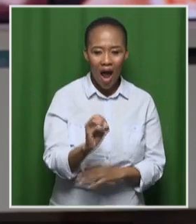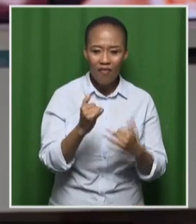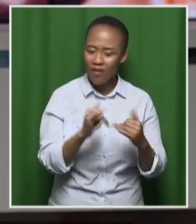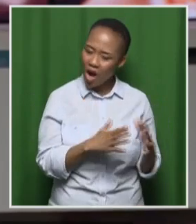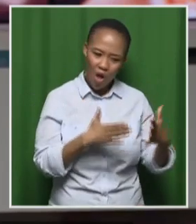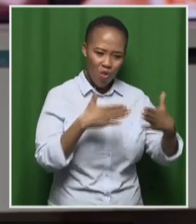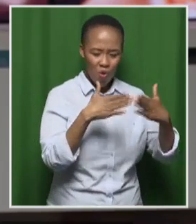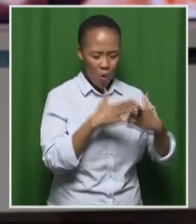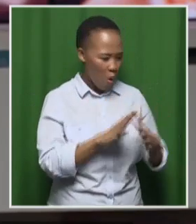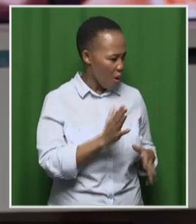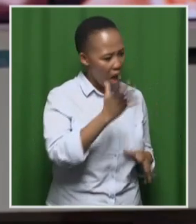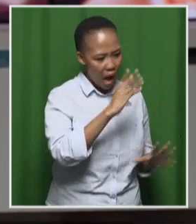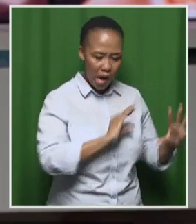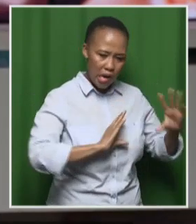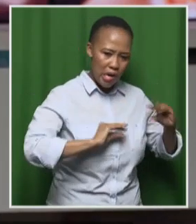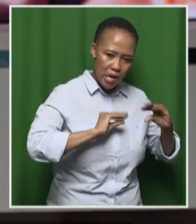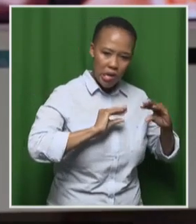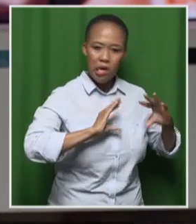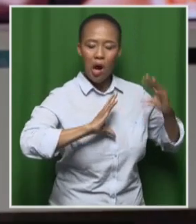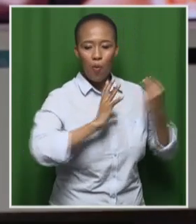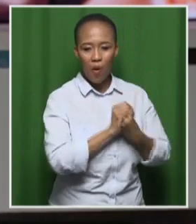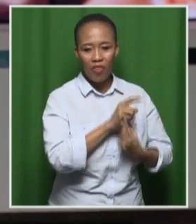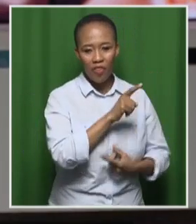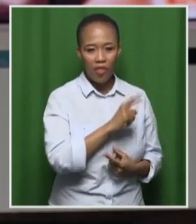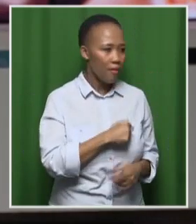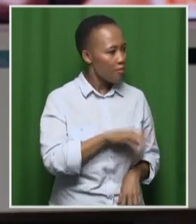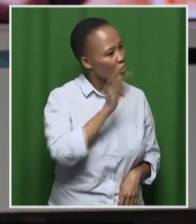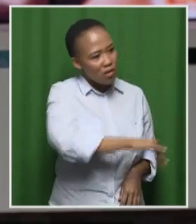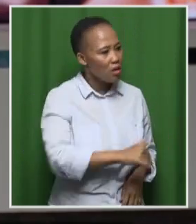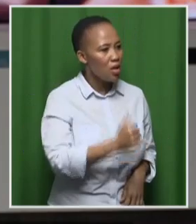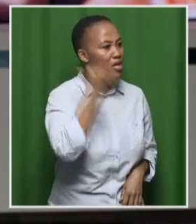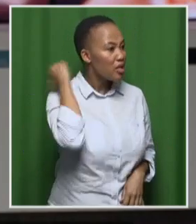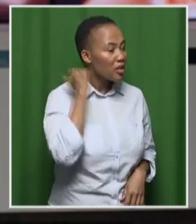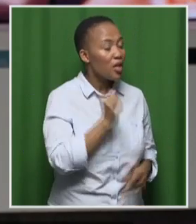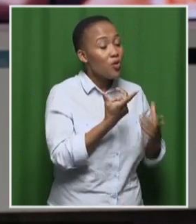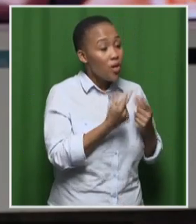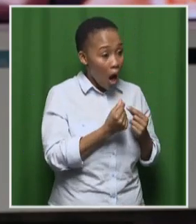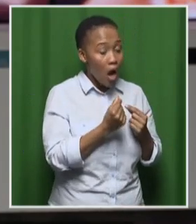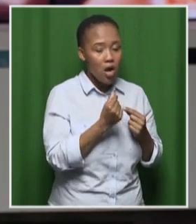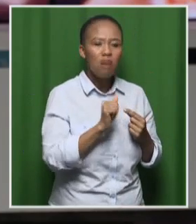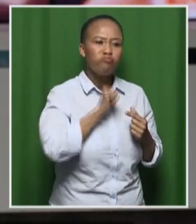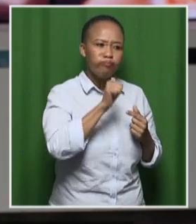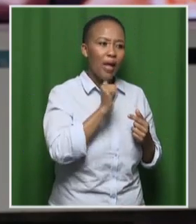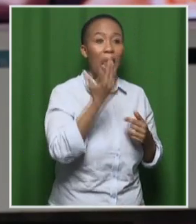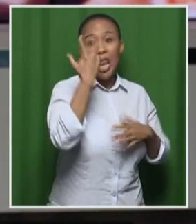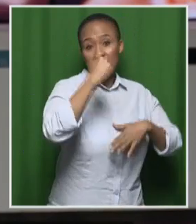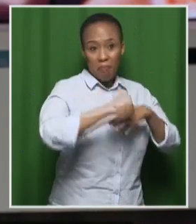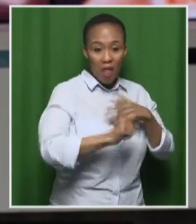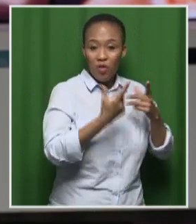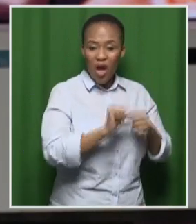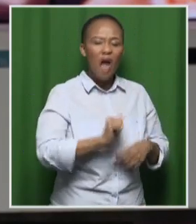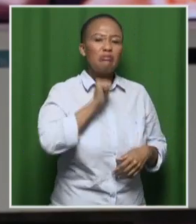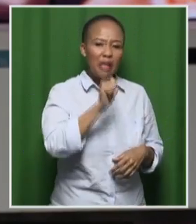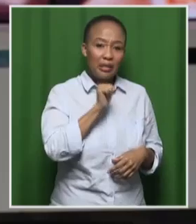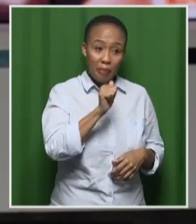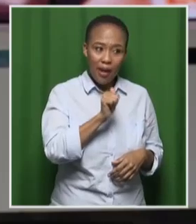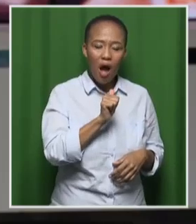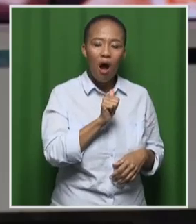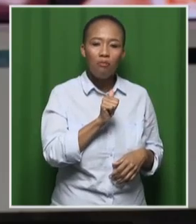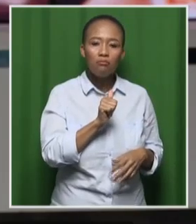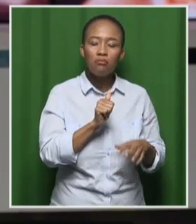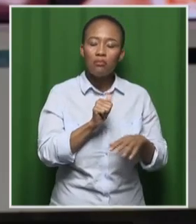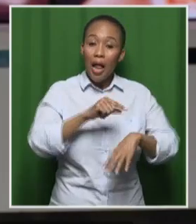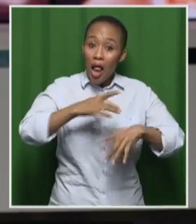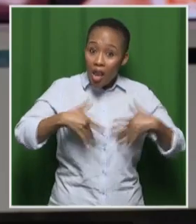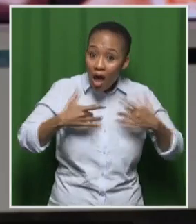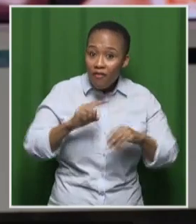end of the 9th round, going into the 10th, I said, what you did yesterday doesn't matter, and what you did last month doesn't matter. Life is all about moments,